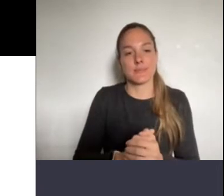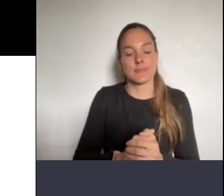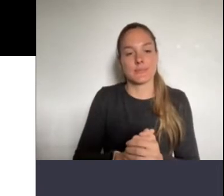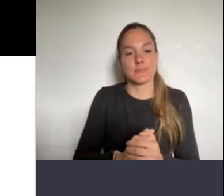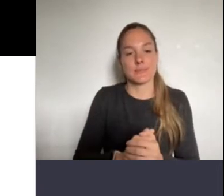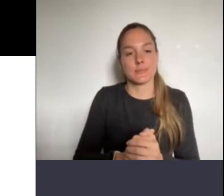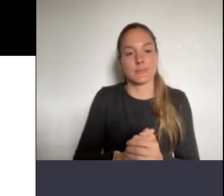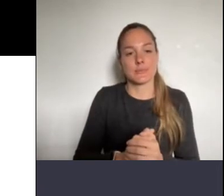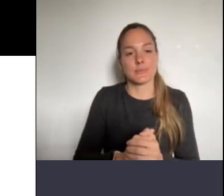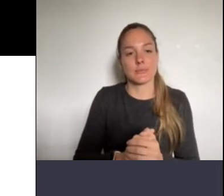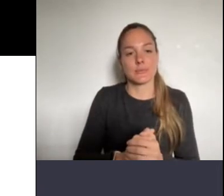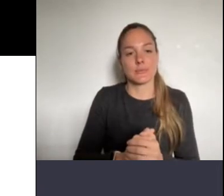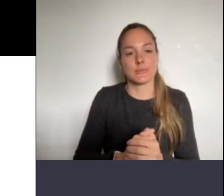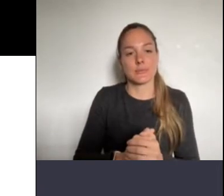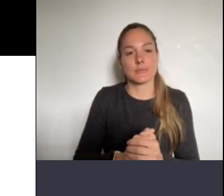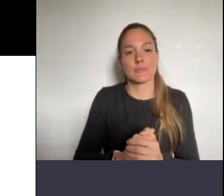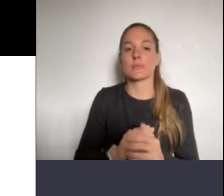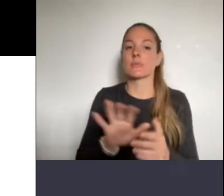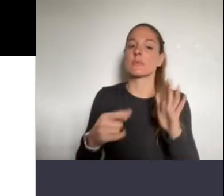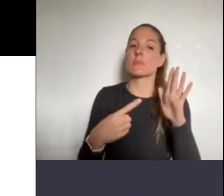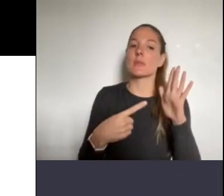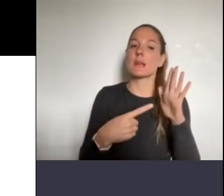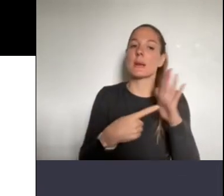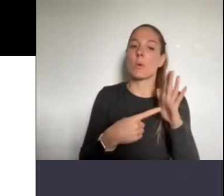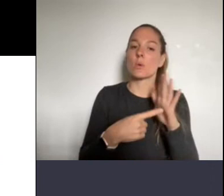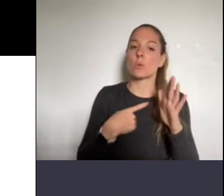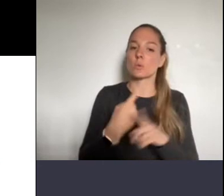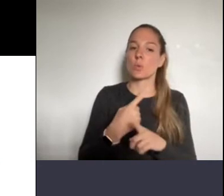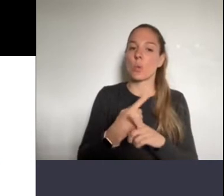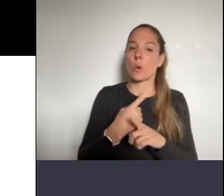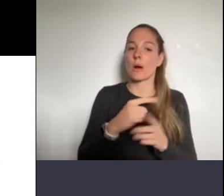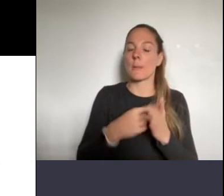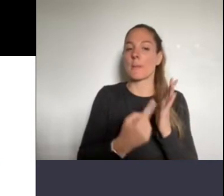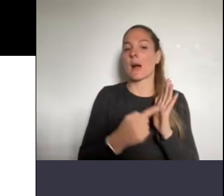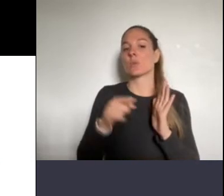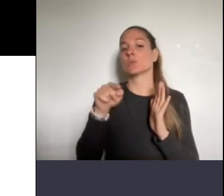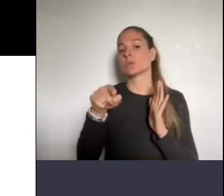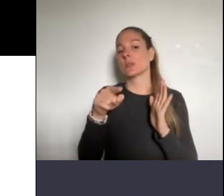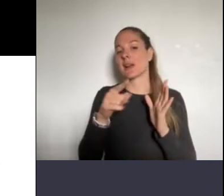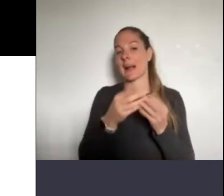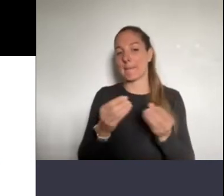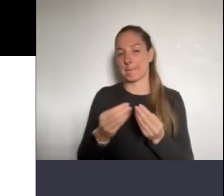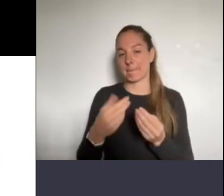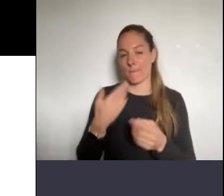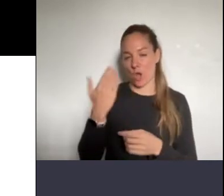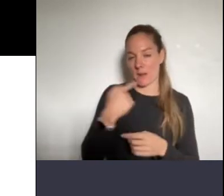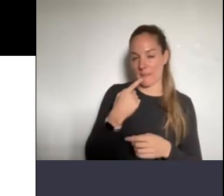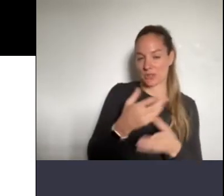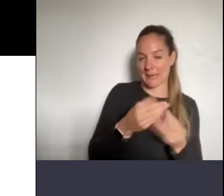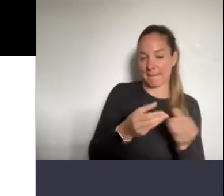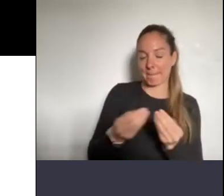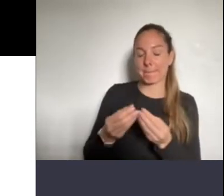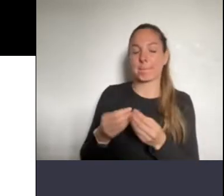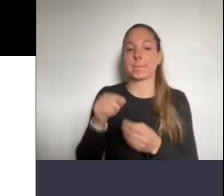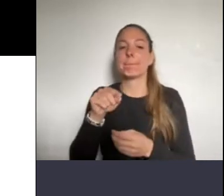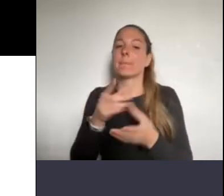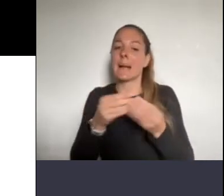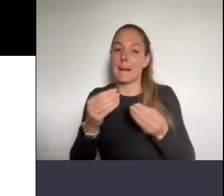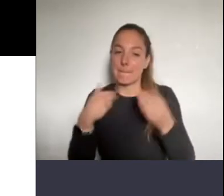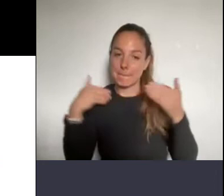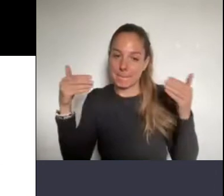Now, important that we talked about the gaps, which I said earlier on, and it's particularly around the gaps